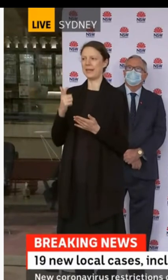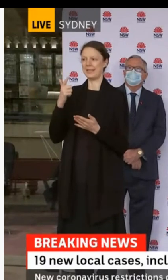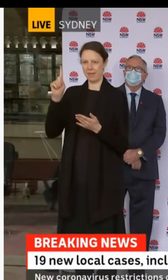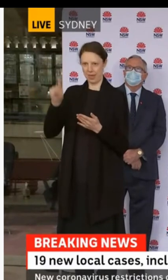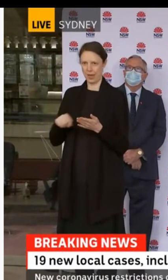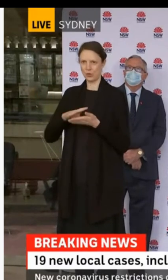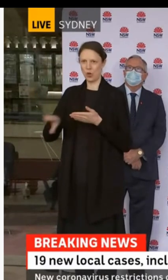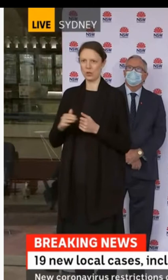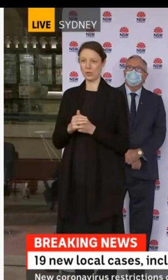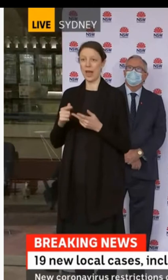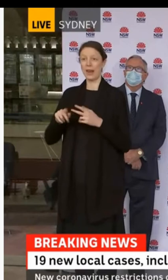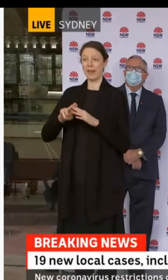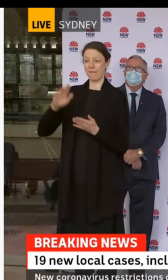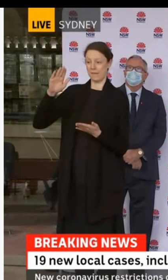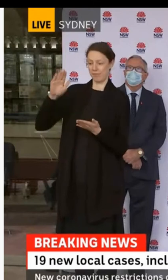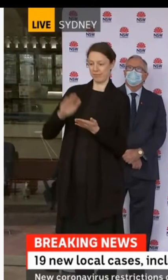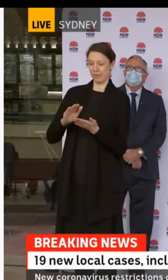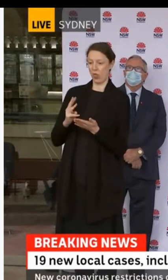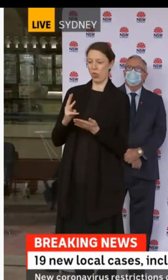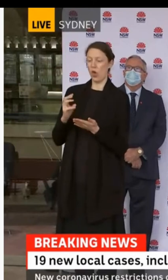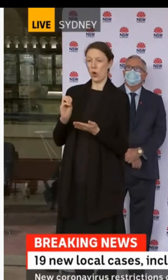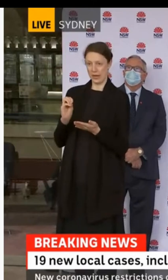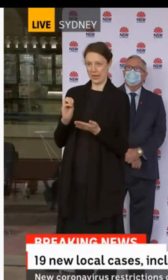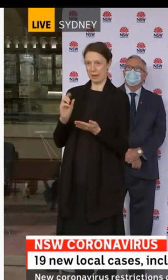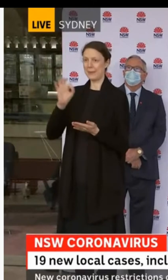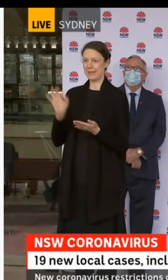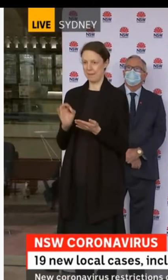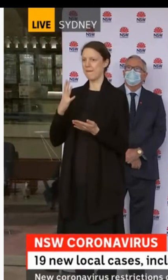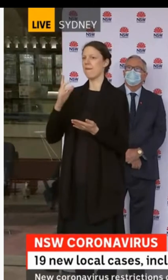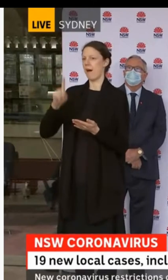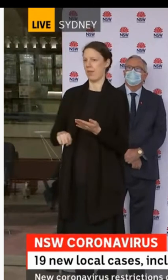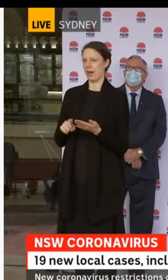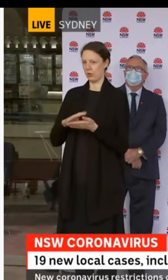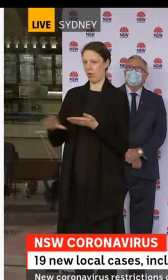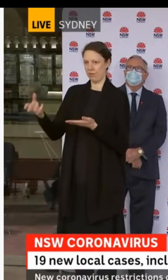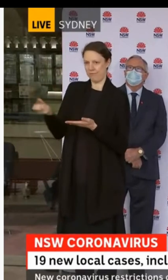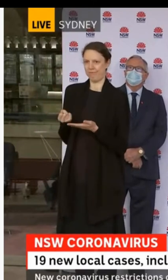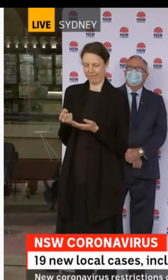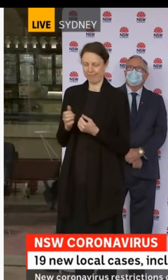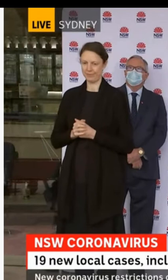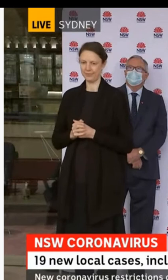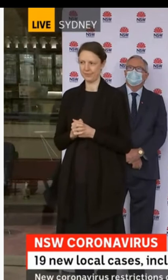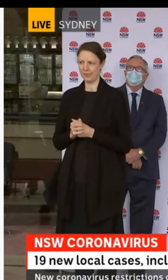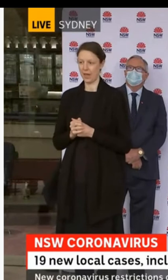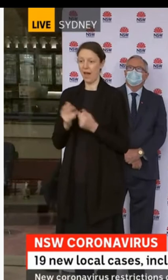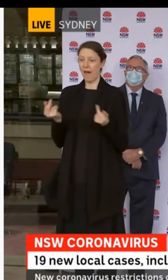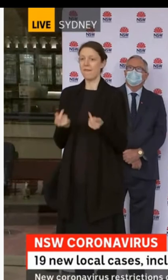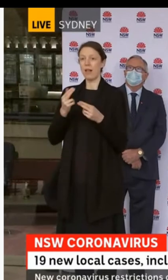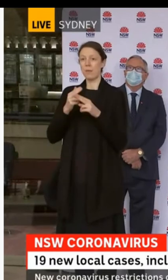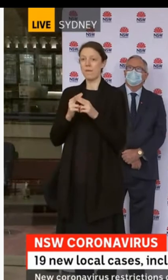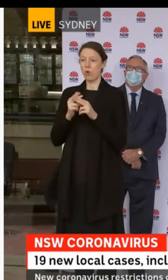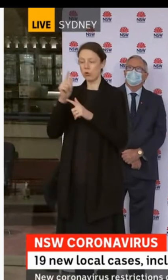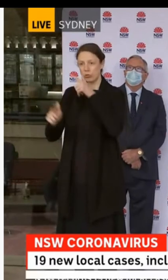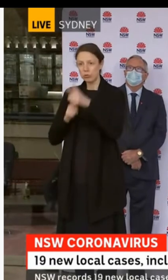30%, a $5,000 payment. This payment will also be available to tourism, hospitality, and